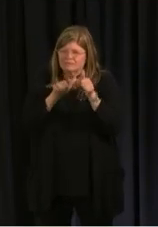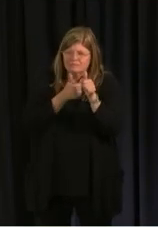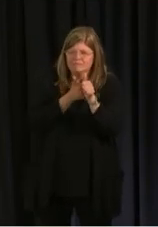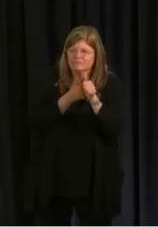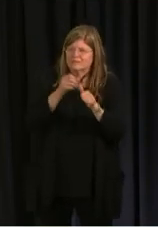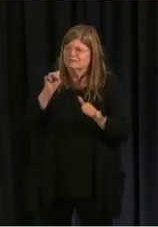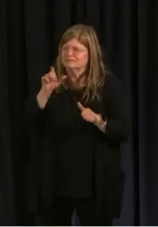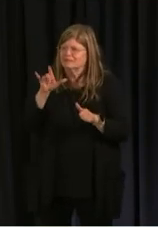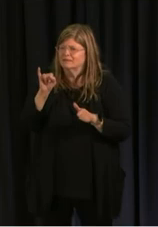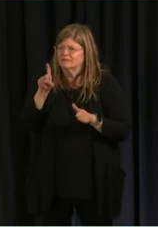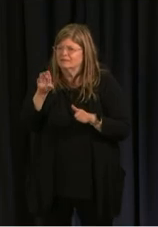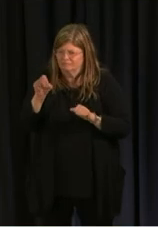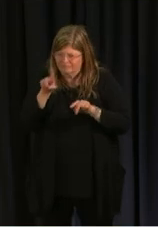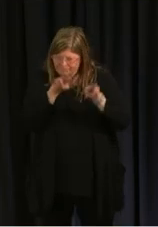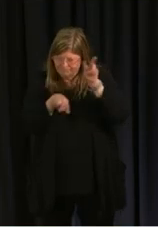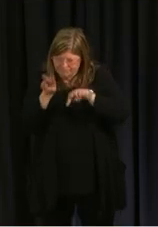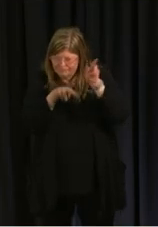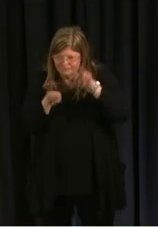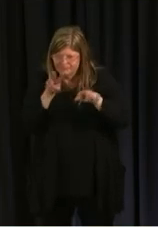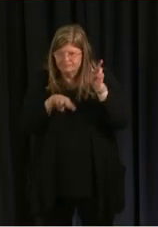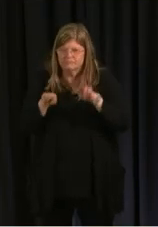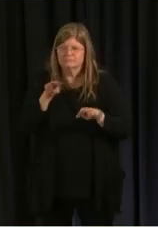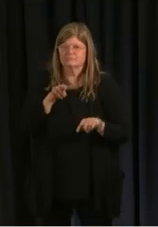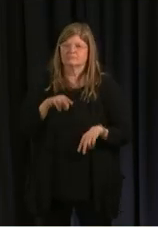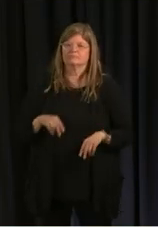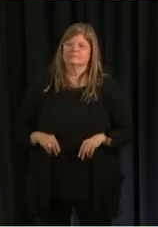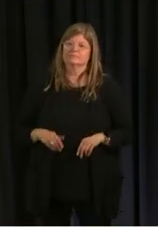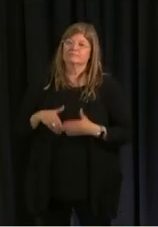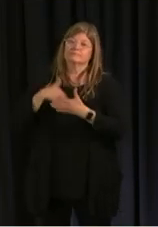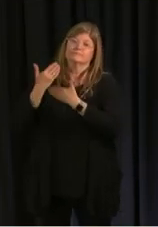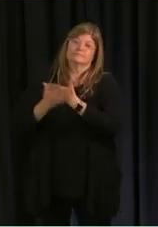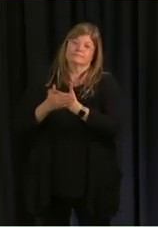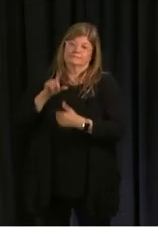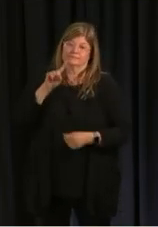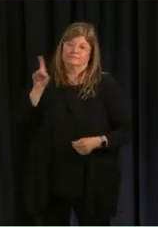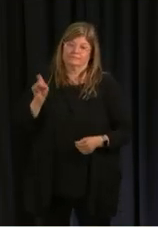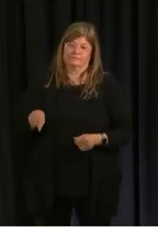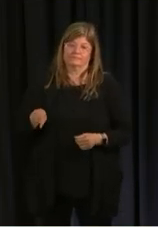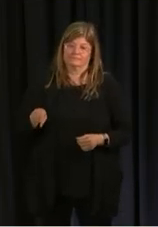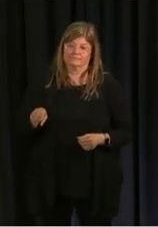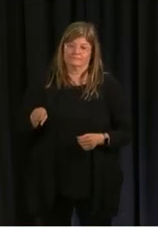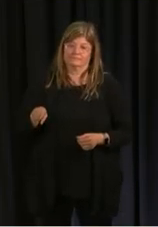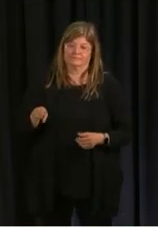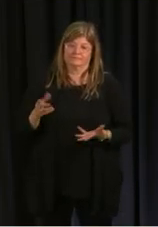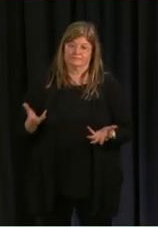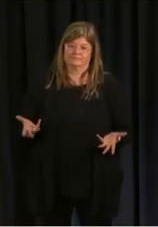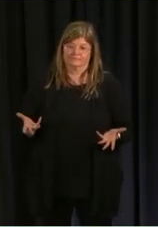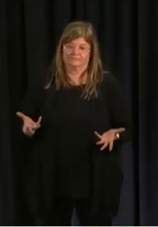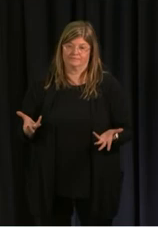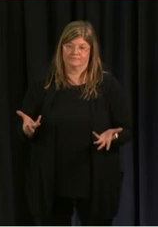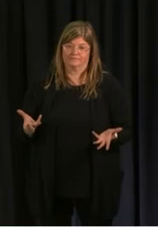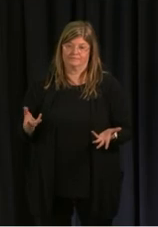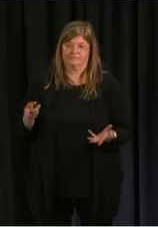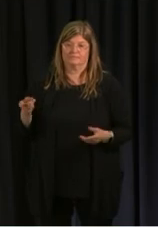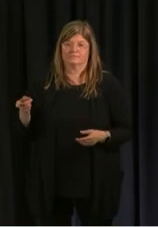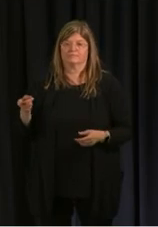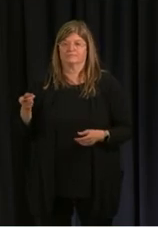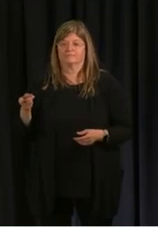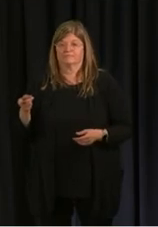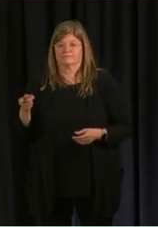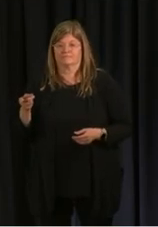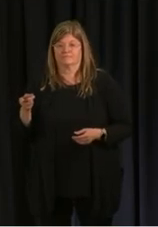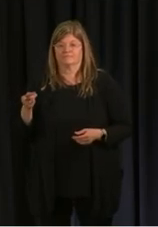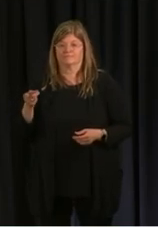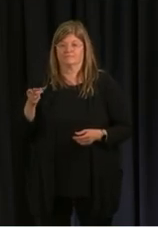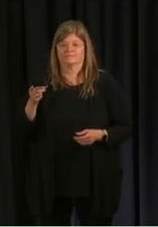So the next question we are going to take is from